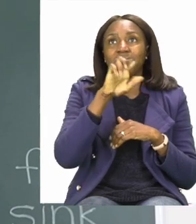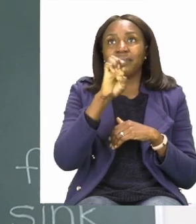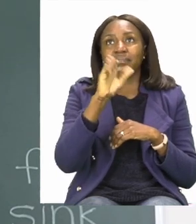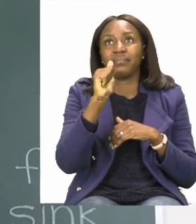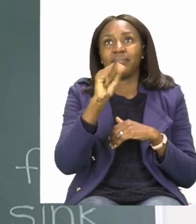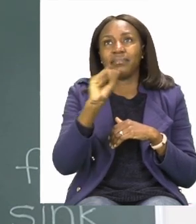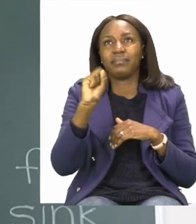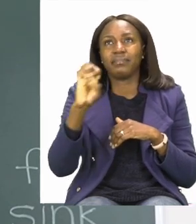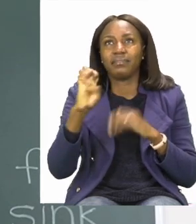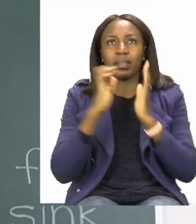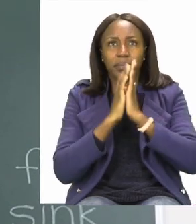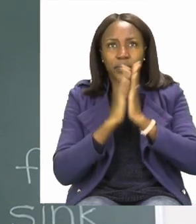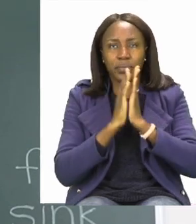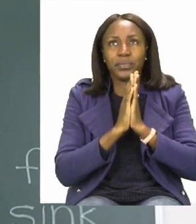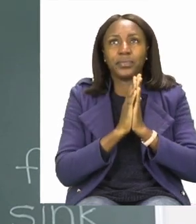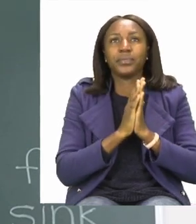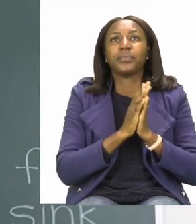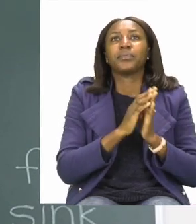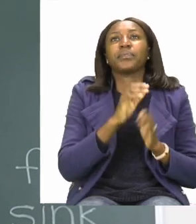Please.